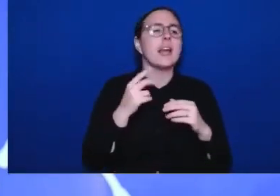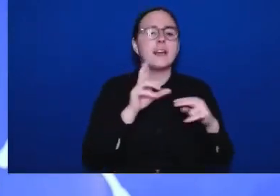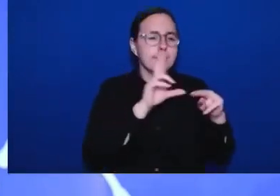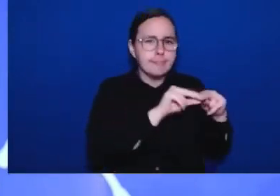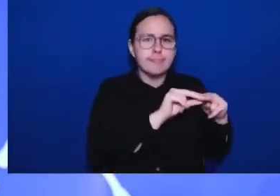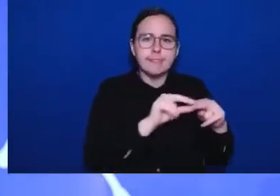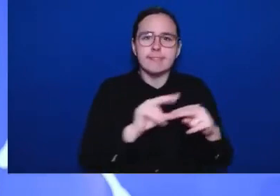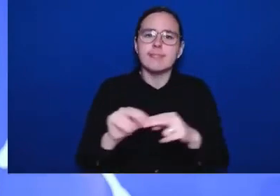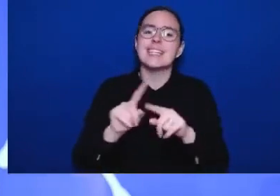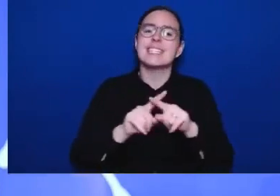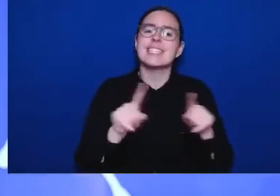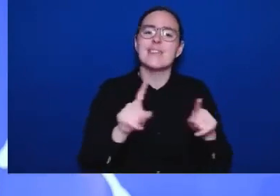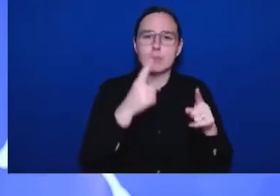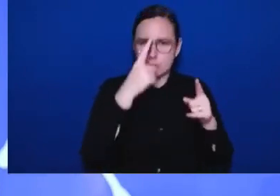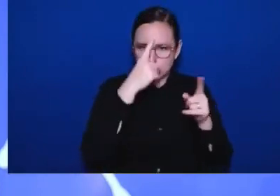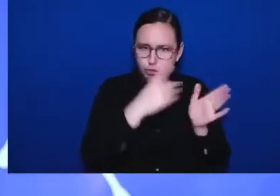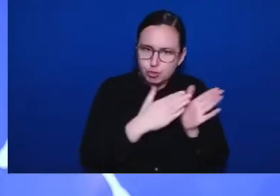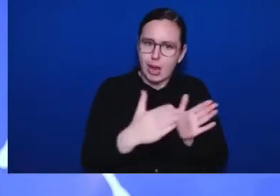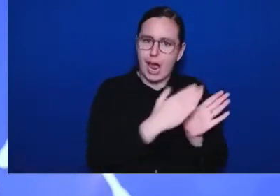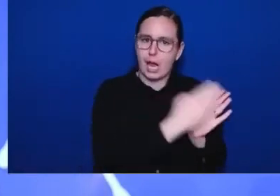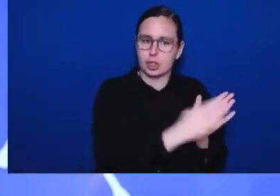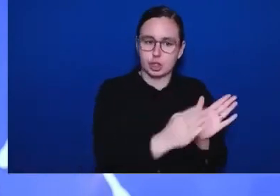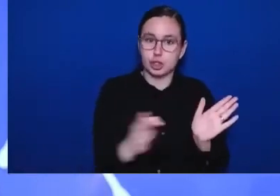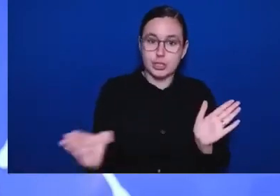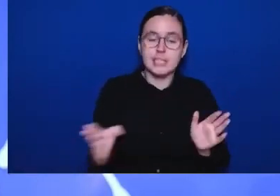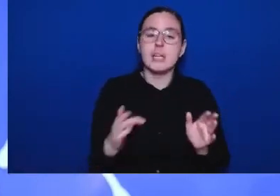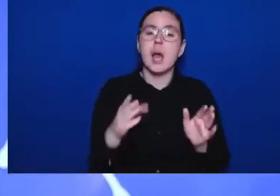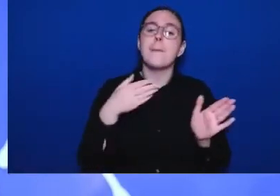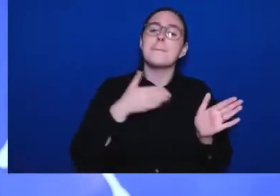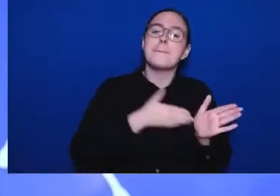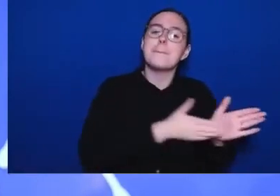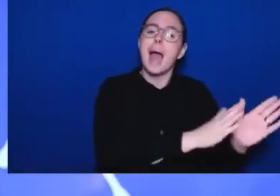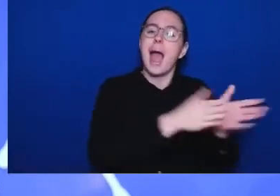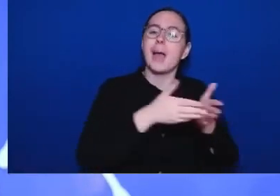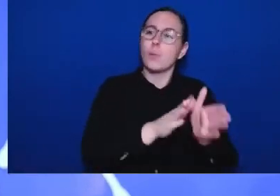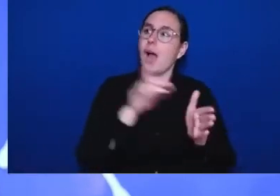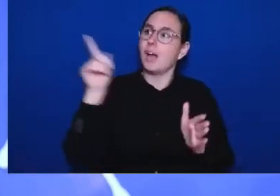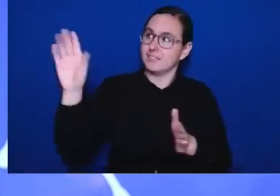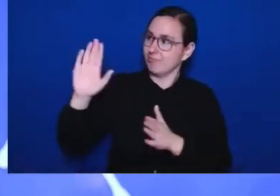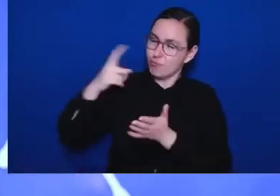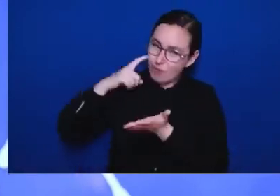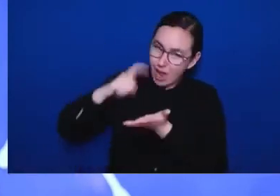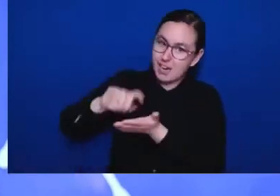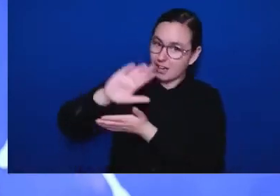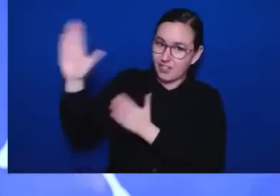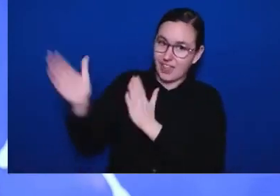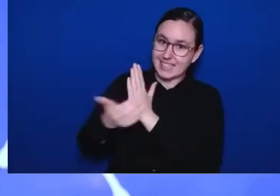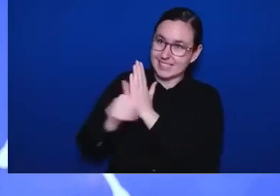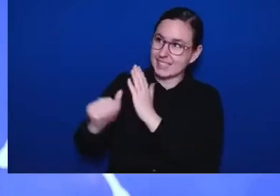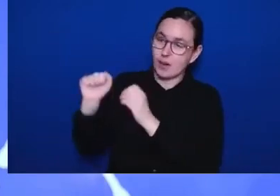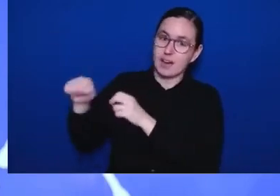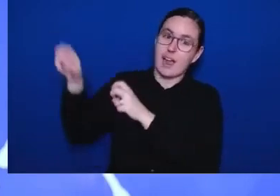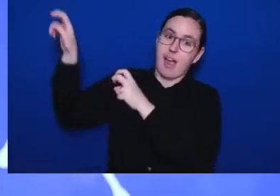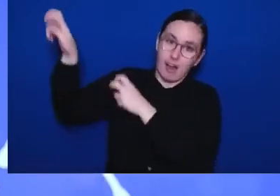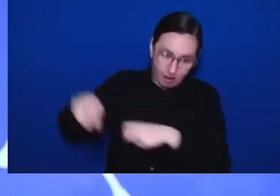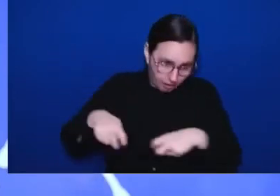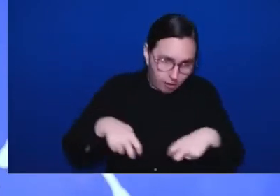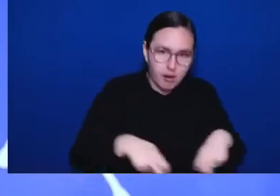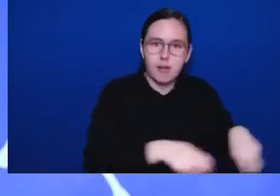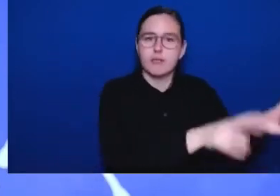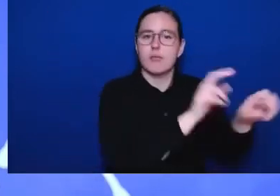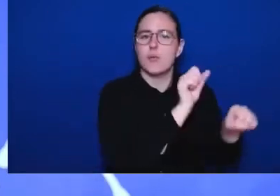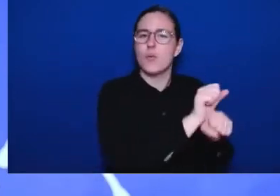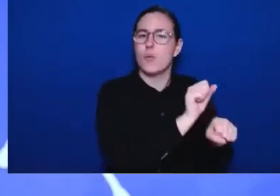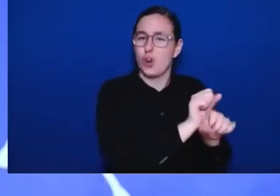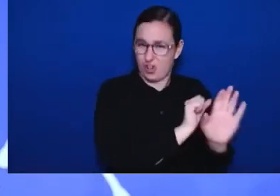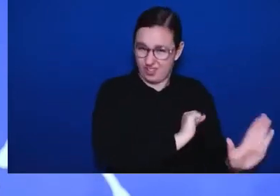that recognizes their skills in the healthcare system under the supervision of doctors. All of these are significant steps forward,